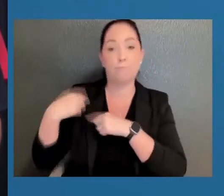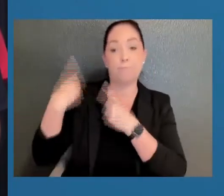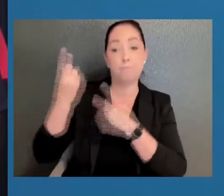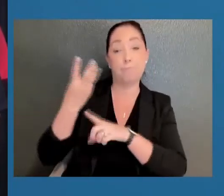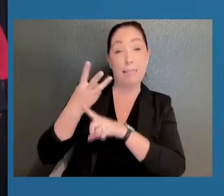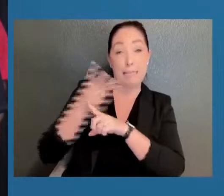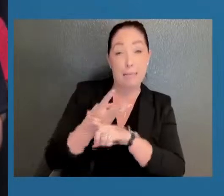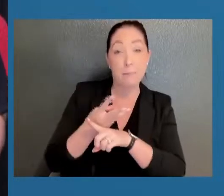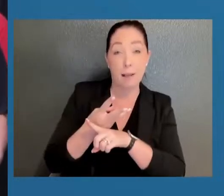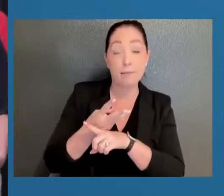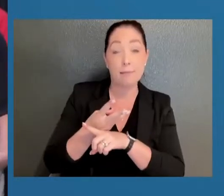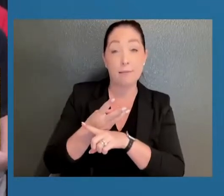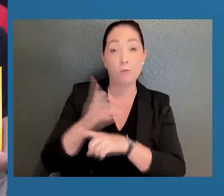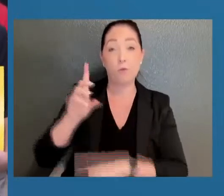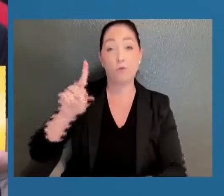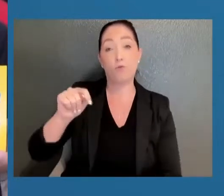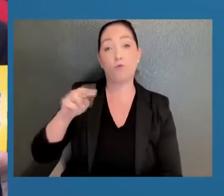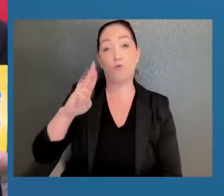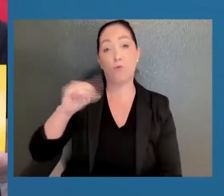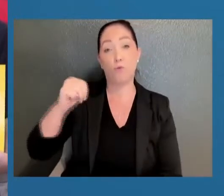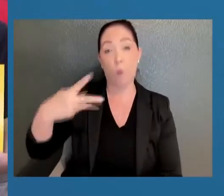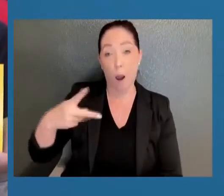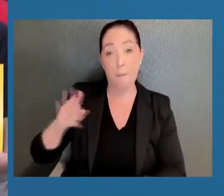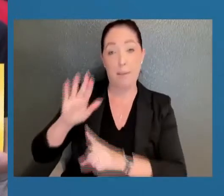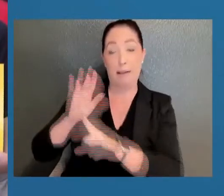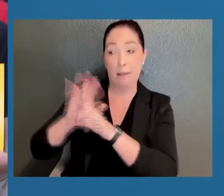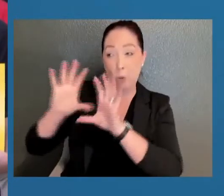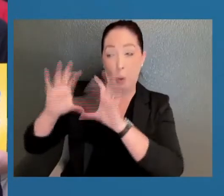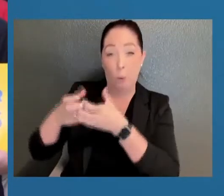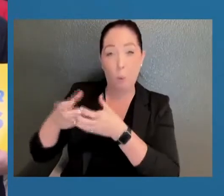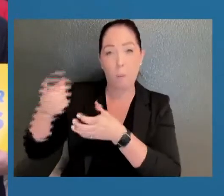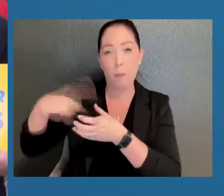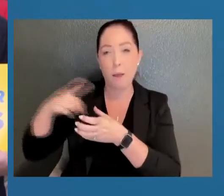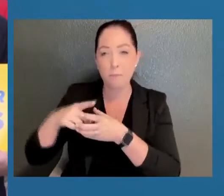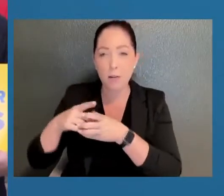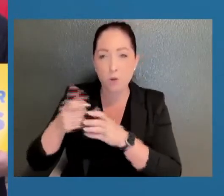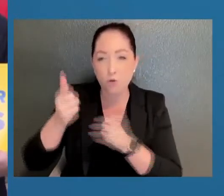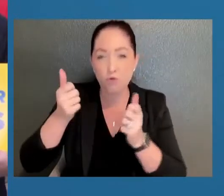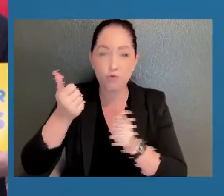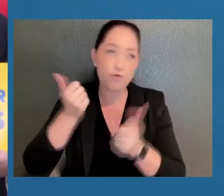co-conspirators have been waging an all-out war on the working class. We've had